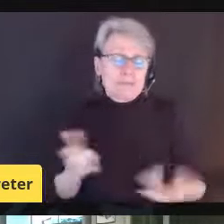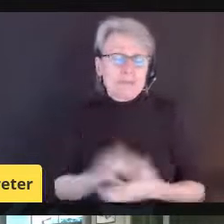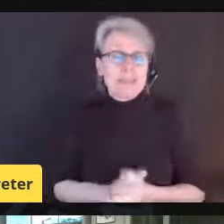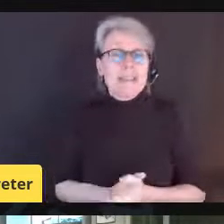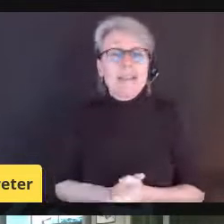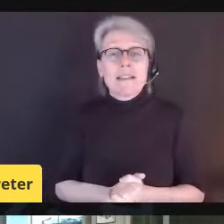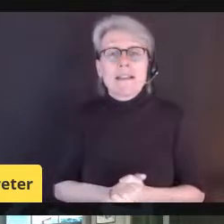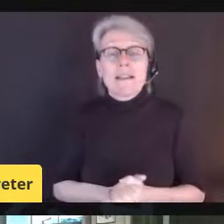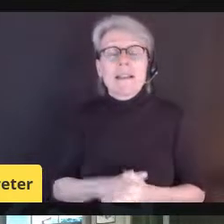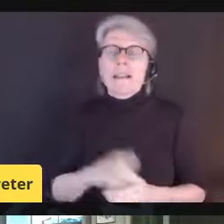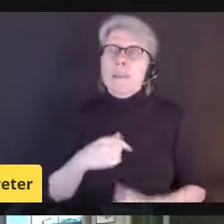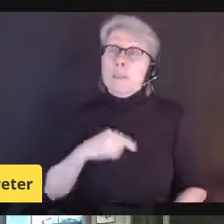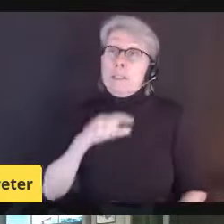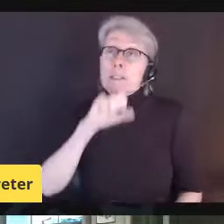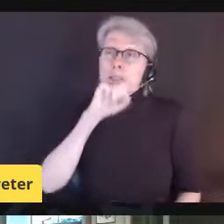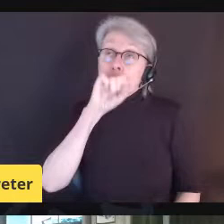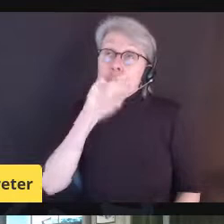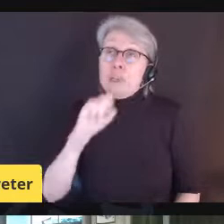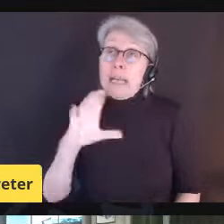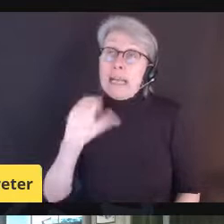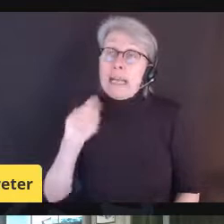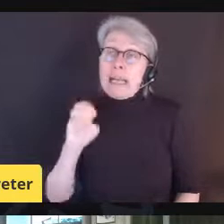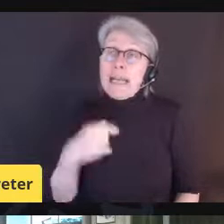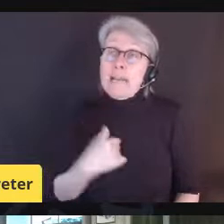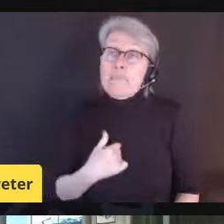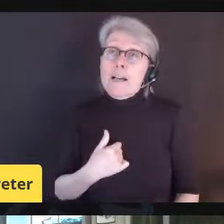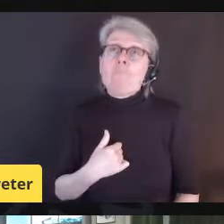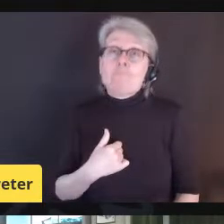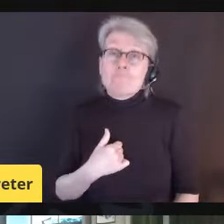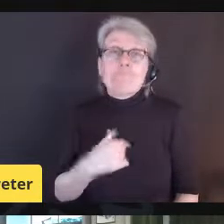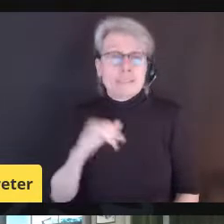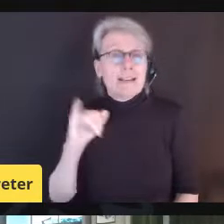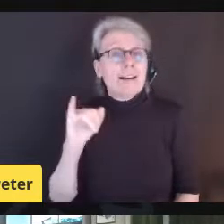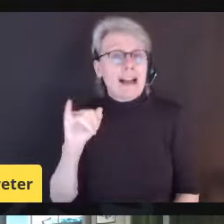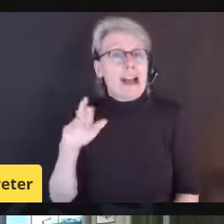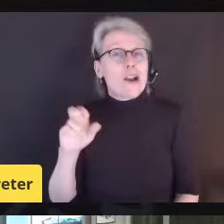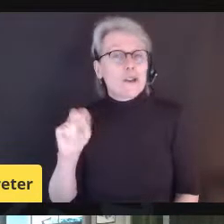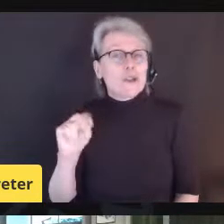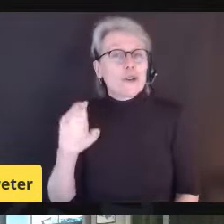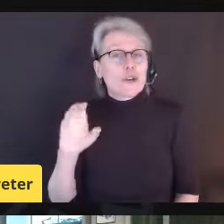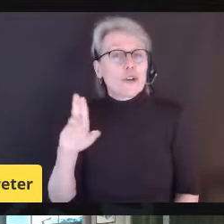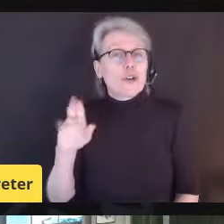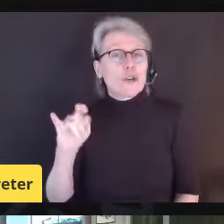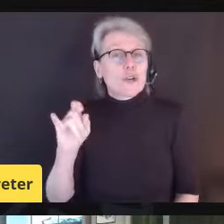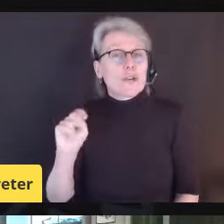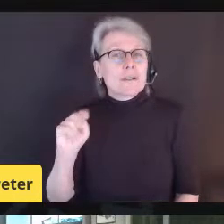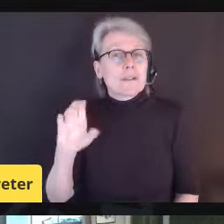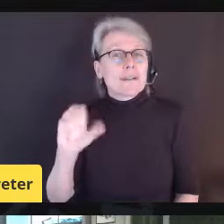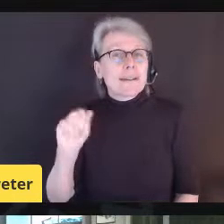the coolest cave that I've been to is probably the Iron Curtain Cave in Chilliwack.